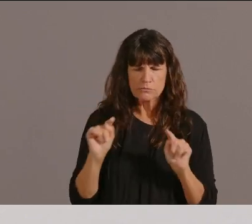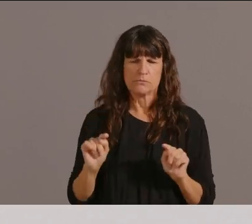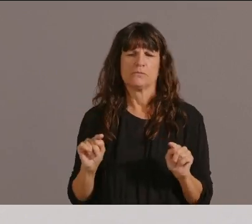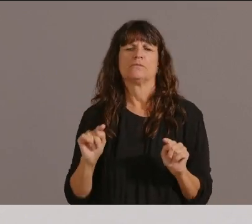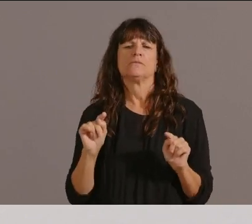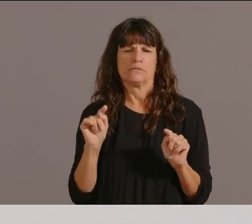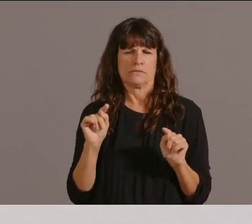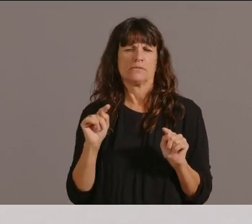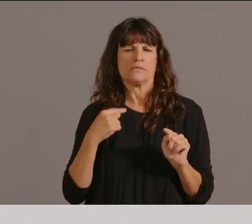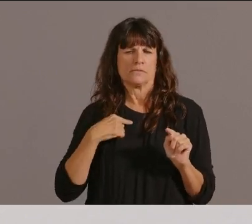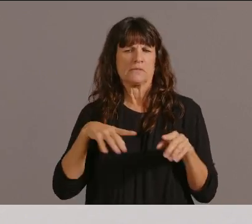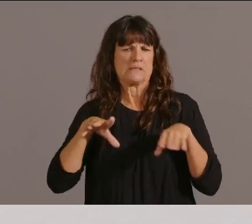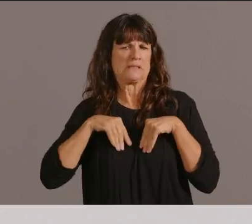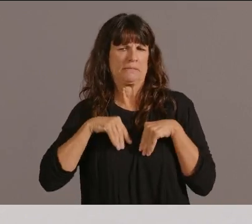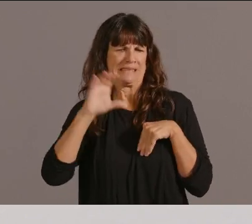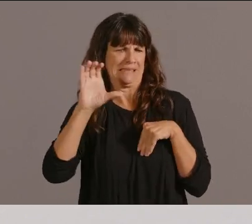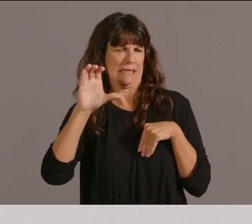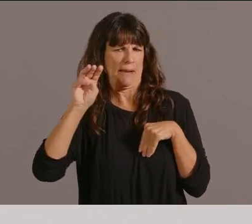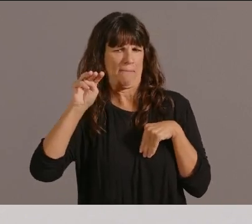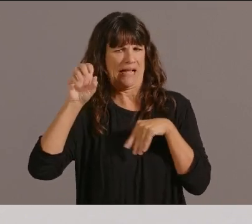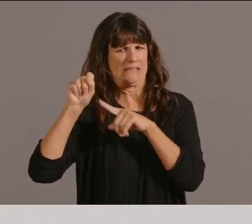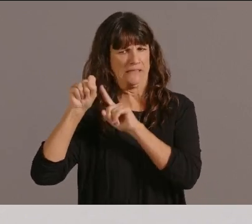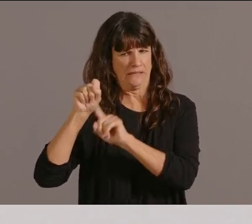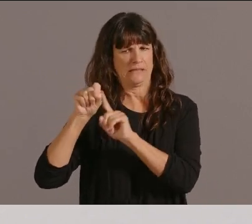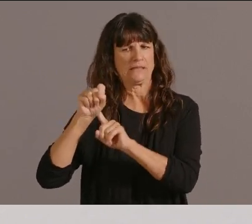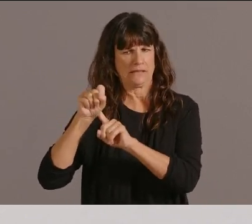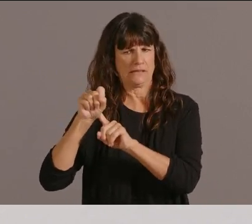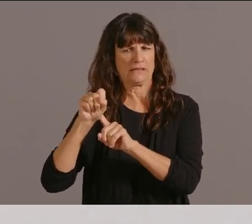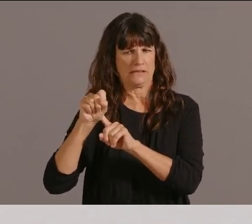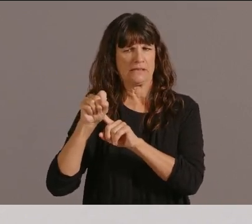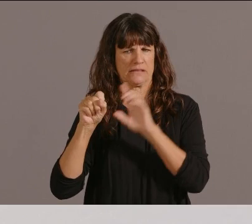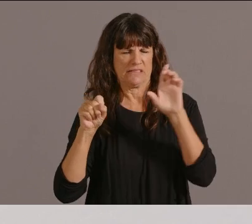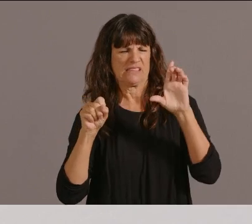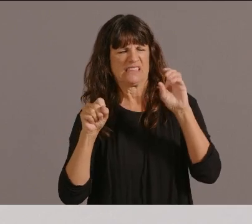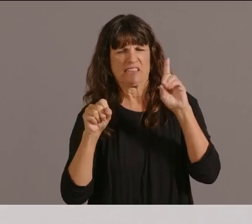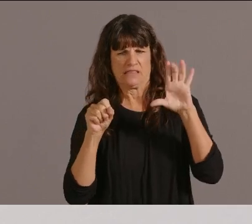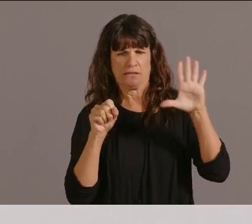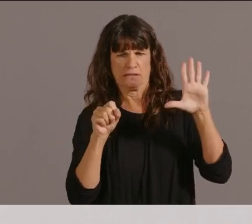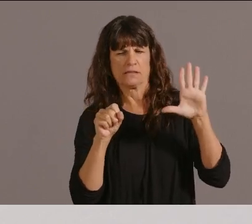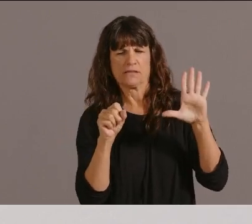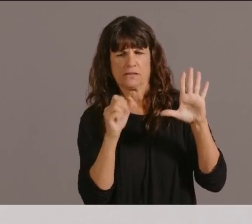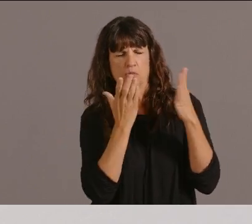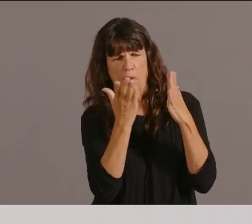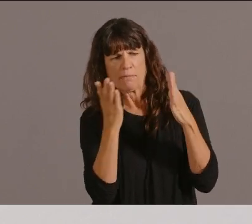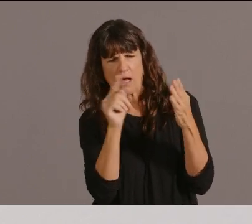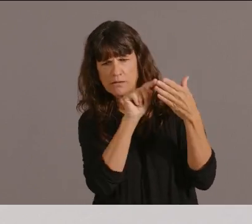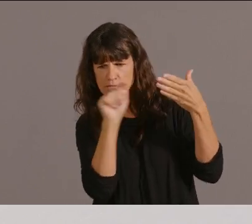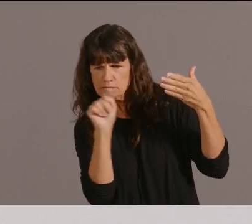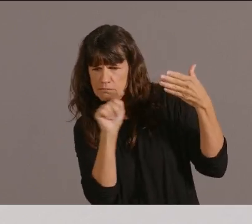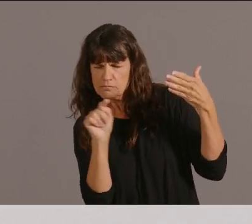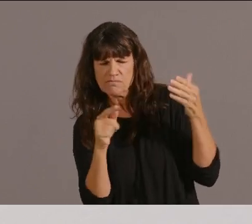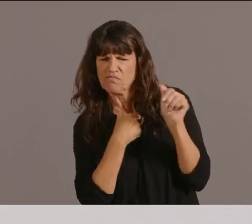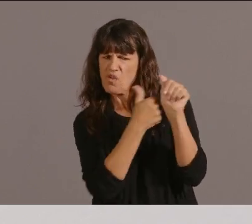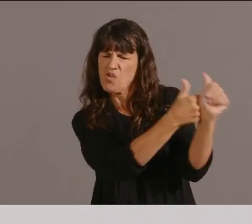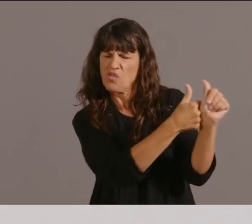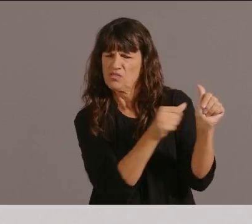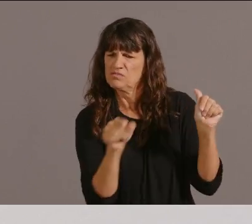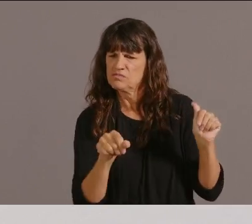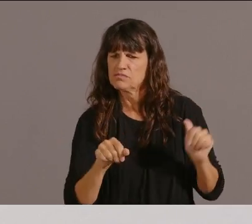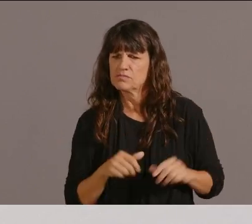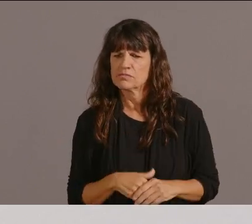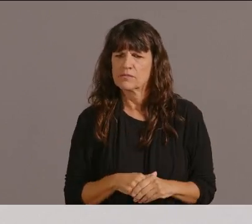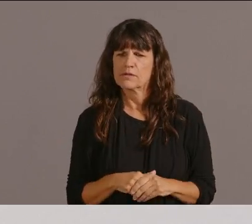CMS memo that went out to all CMS certified facilities. And so it's kind of the law of the land for